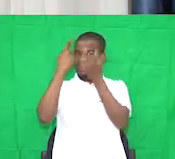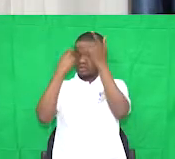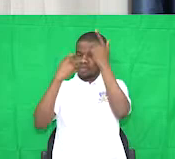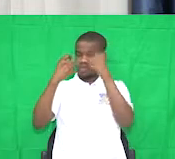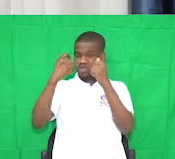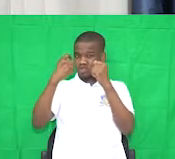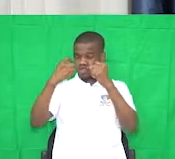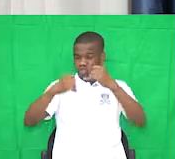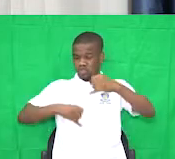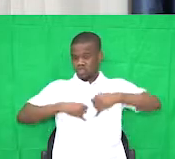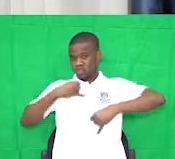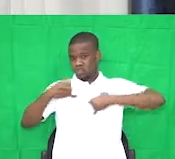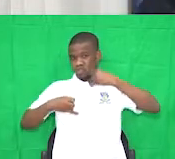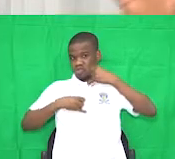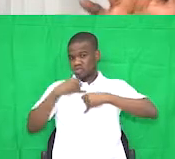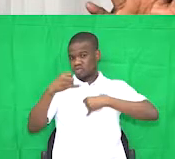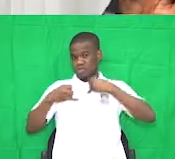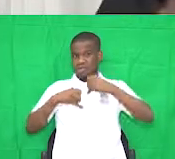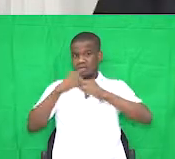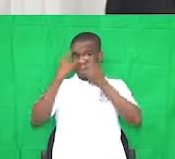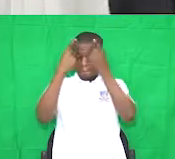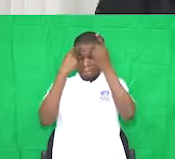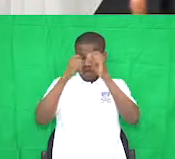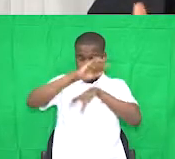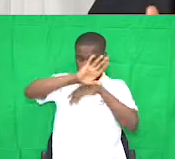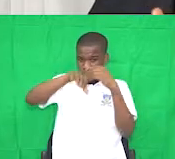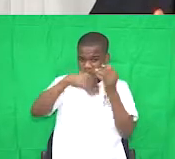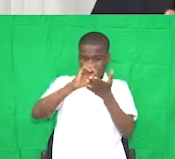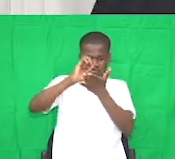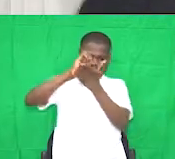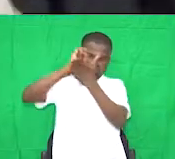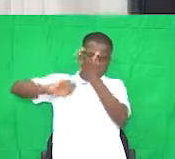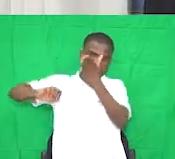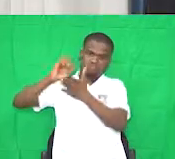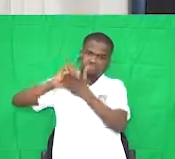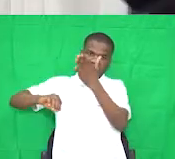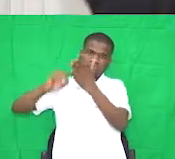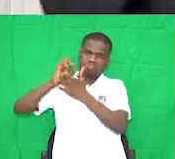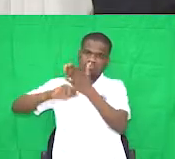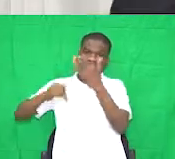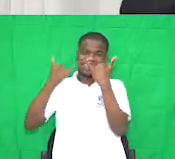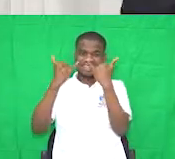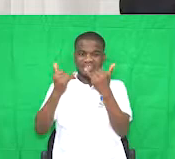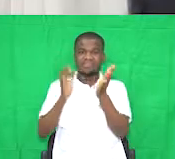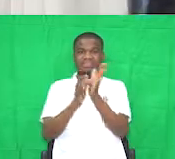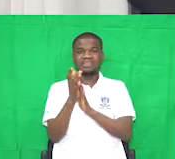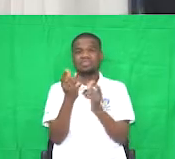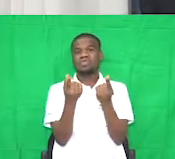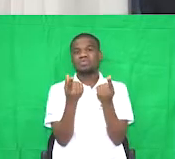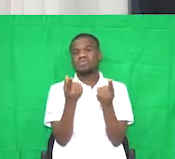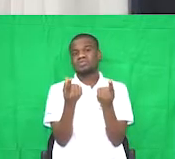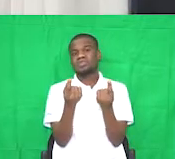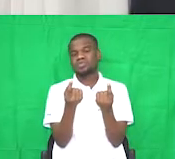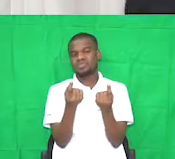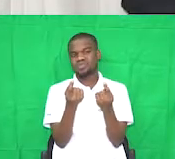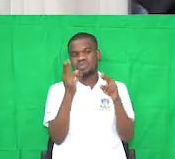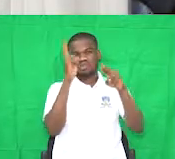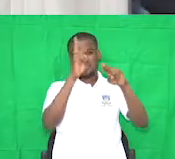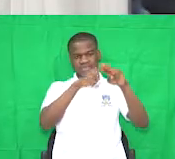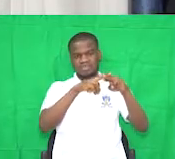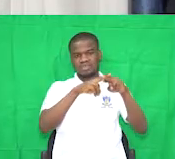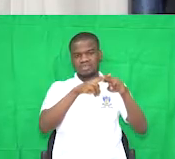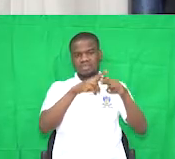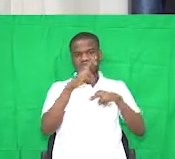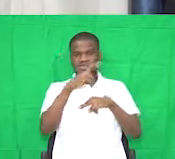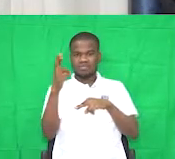for the joy that was set before him endured the cross, despising all shame, and is seated at the right hand. Kantin kanin kamo bimpi man